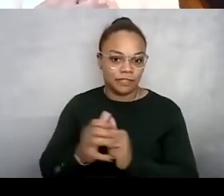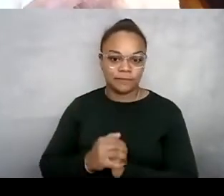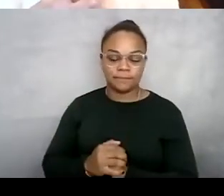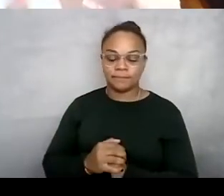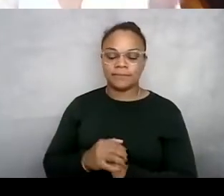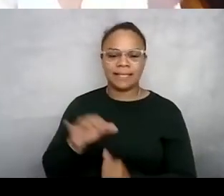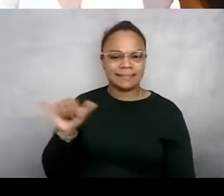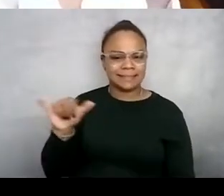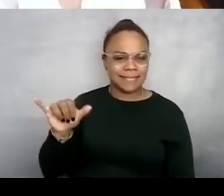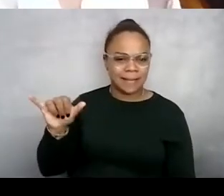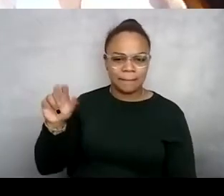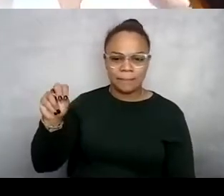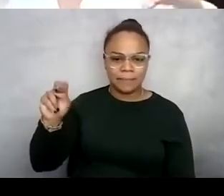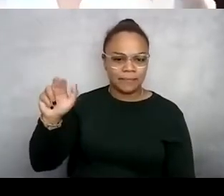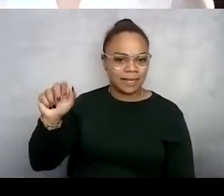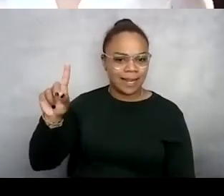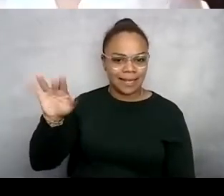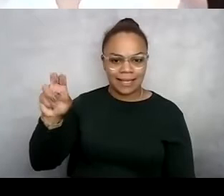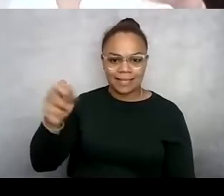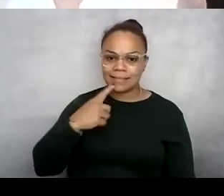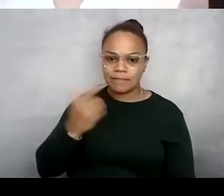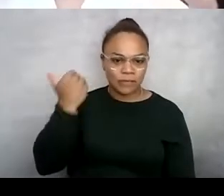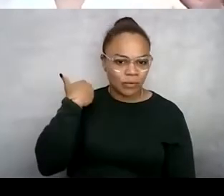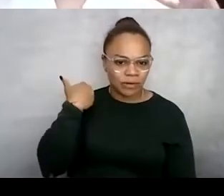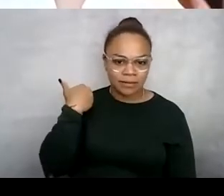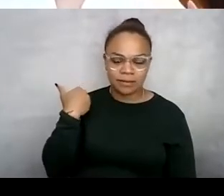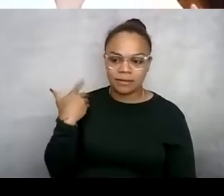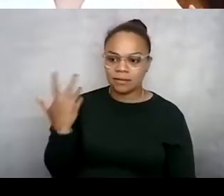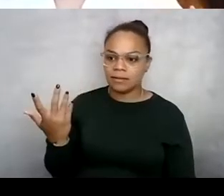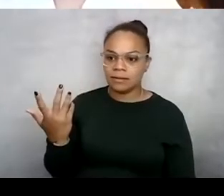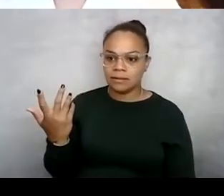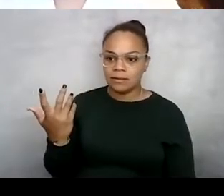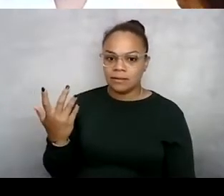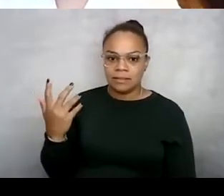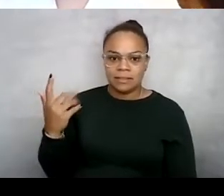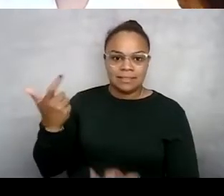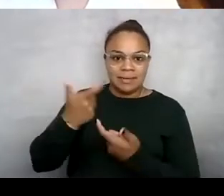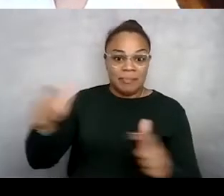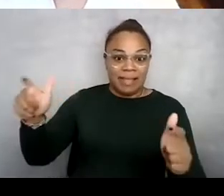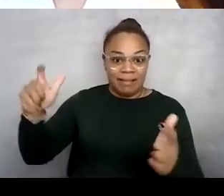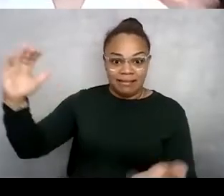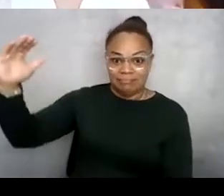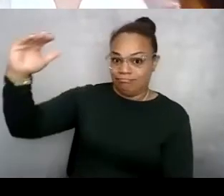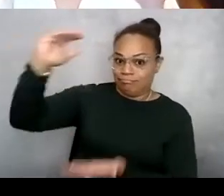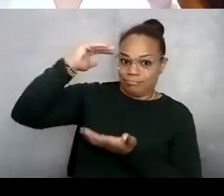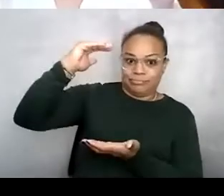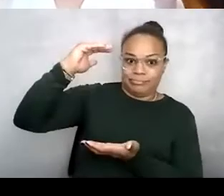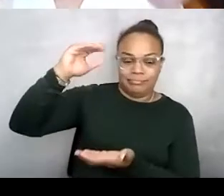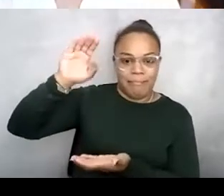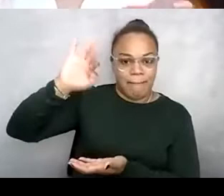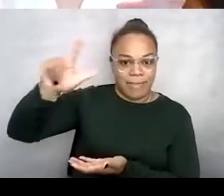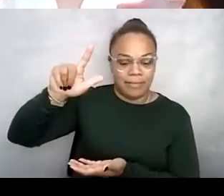an enormous, gigantic box of bills coming toward us